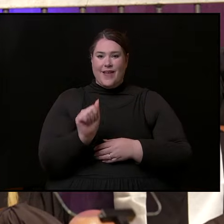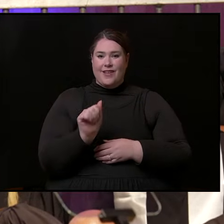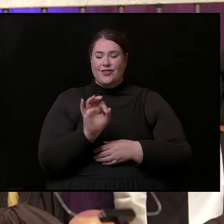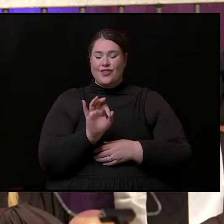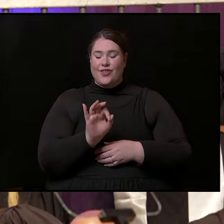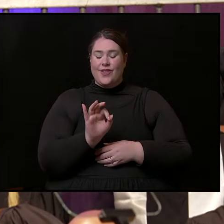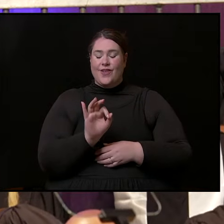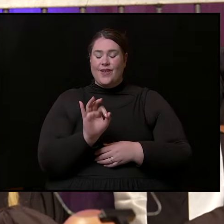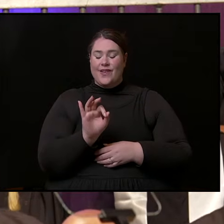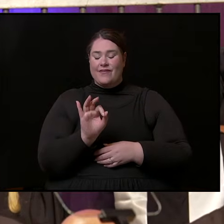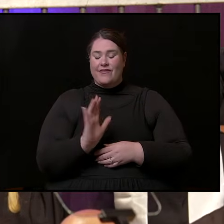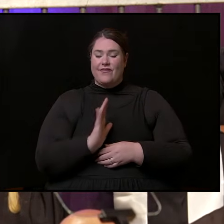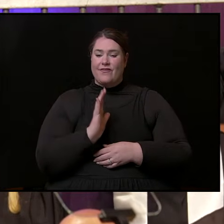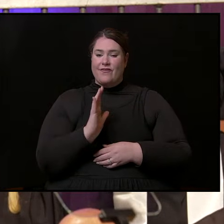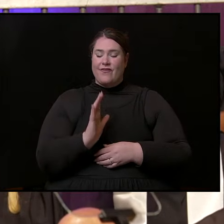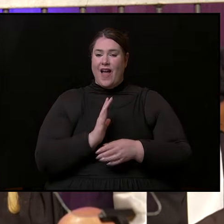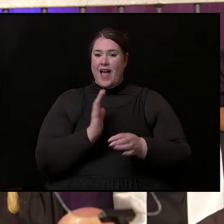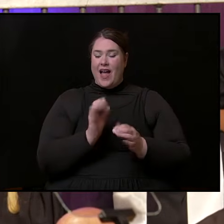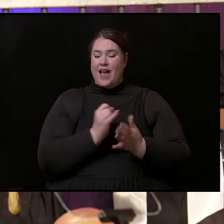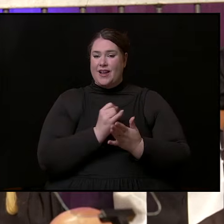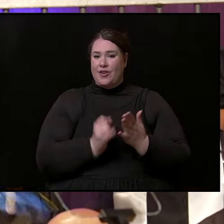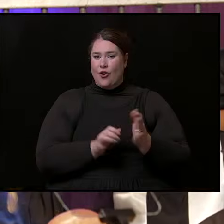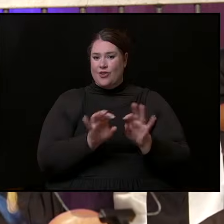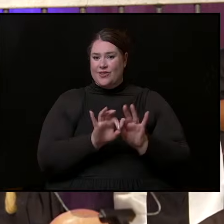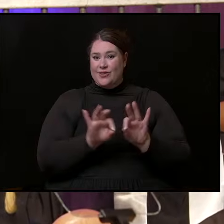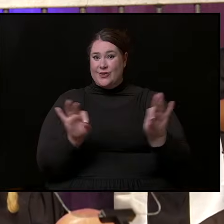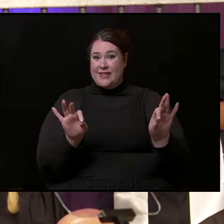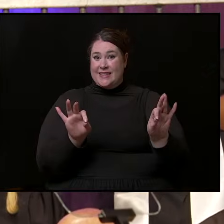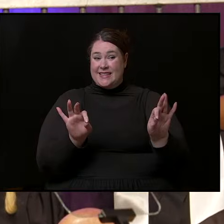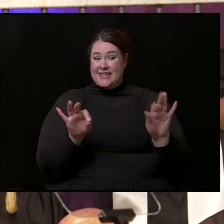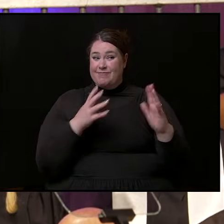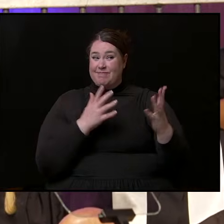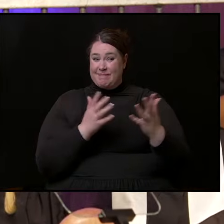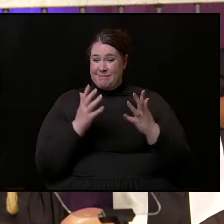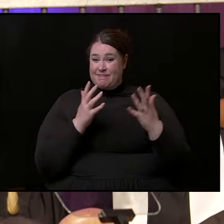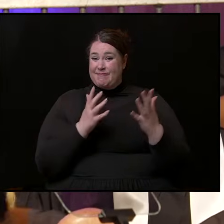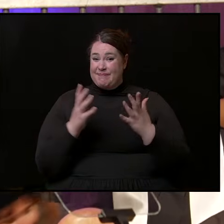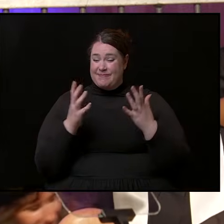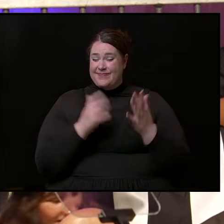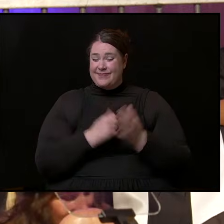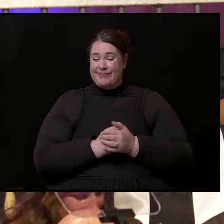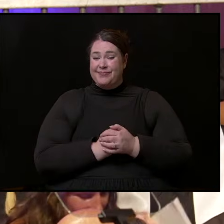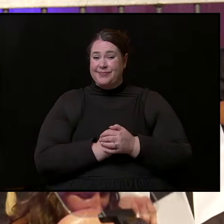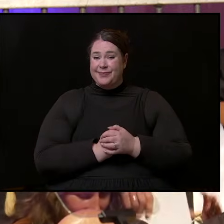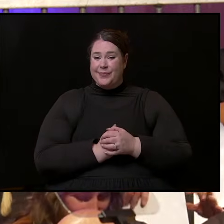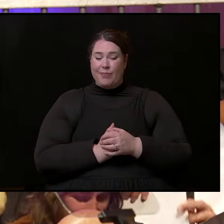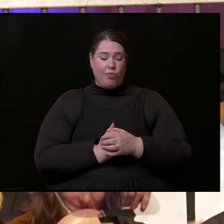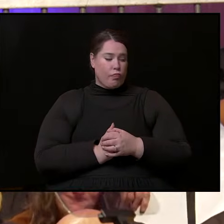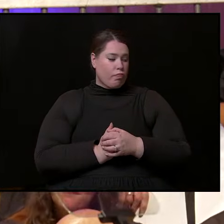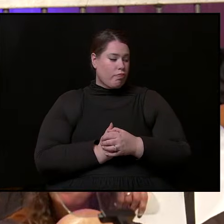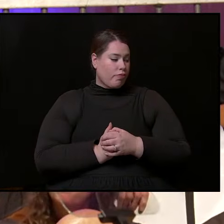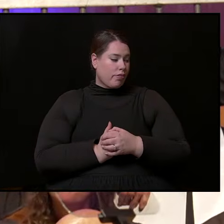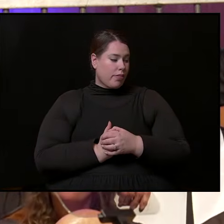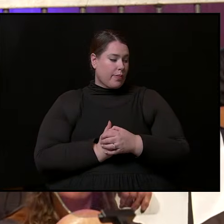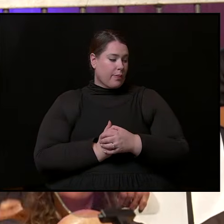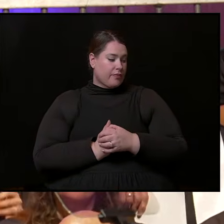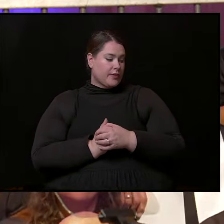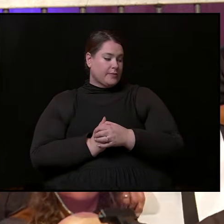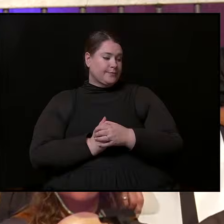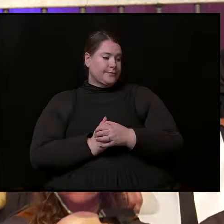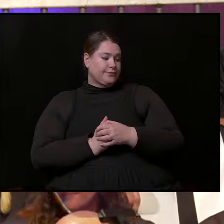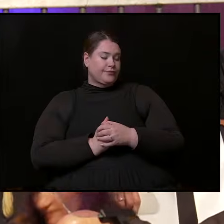Arts degrees. Yeah. We